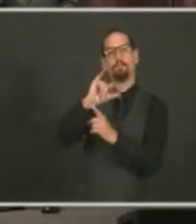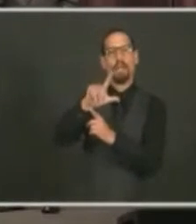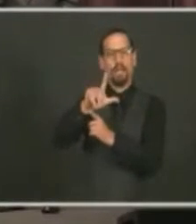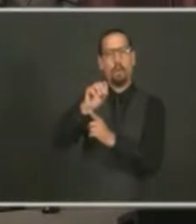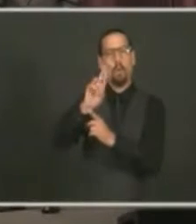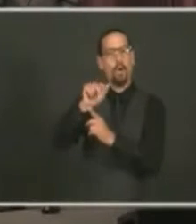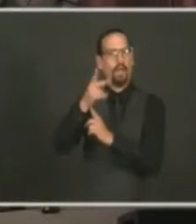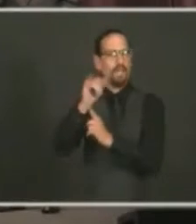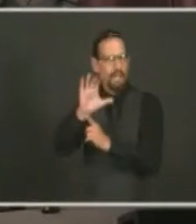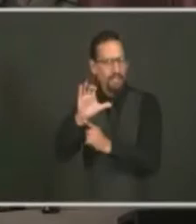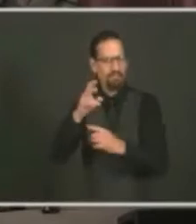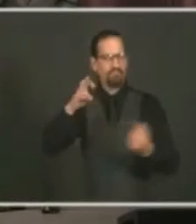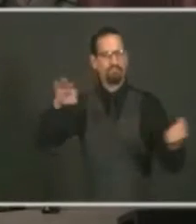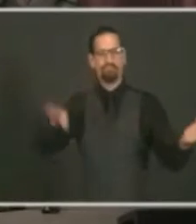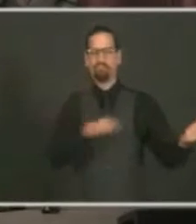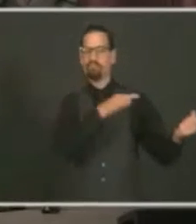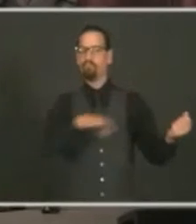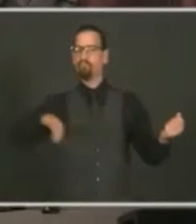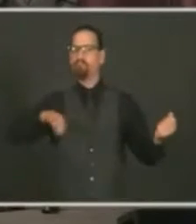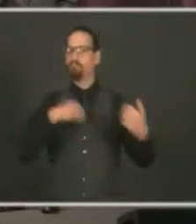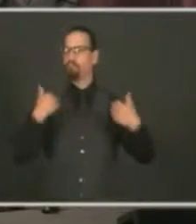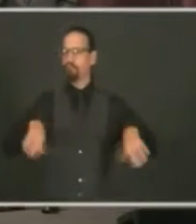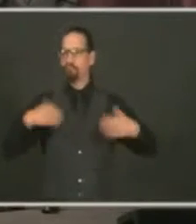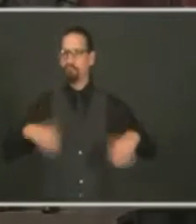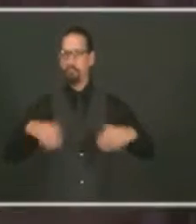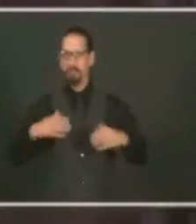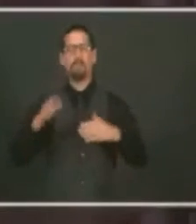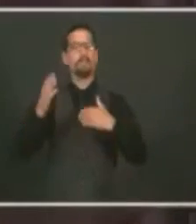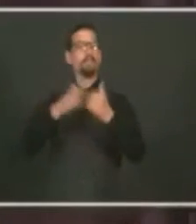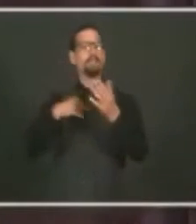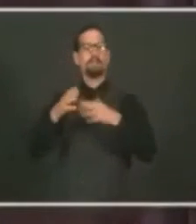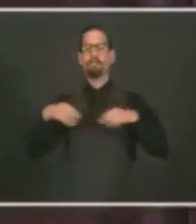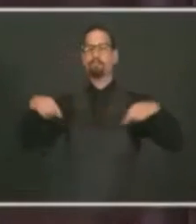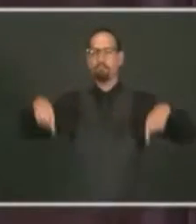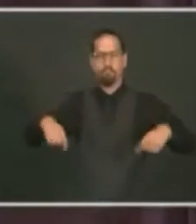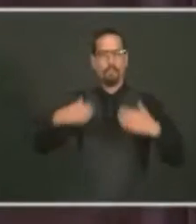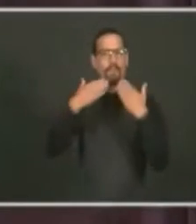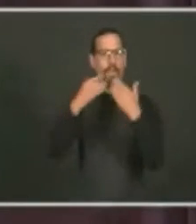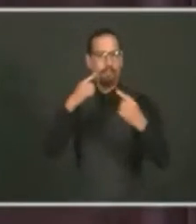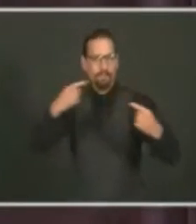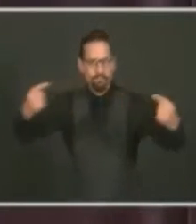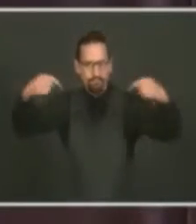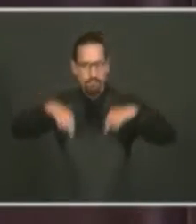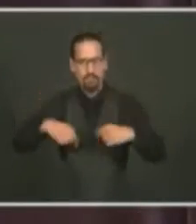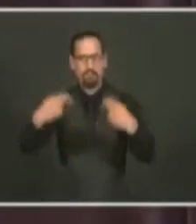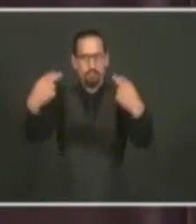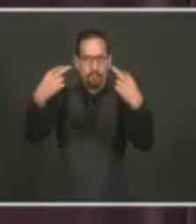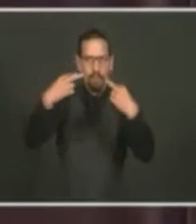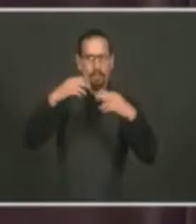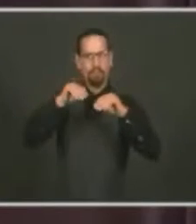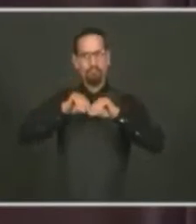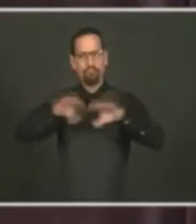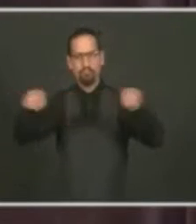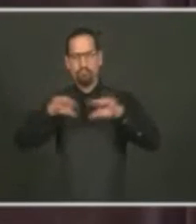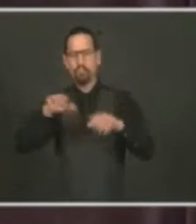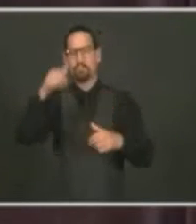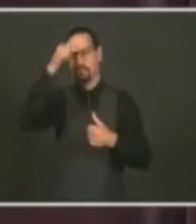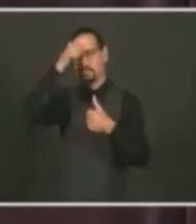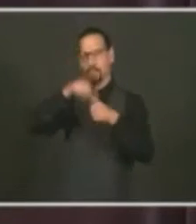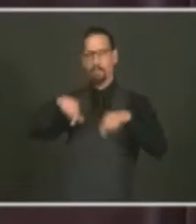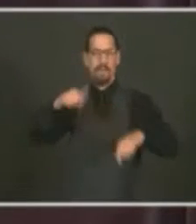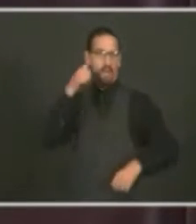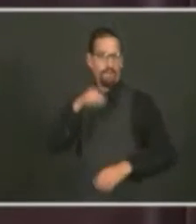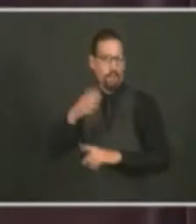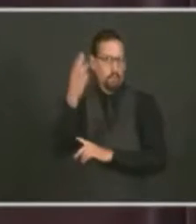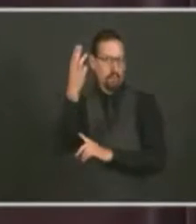in to our Wednesday briefings. As a reminder, we'll be here every Wednesday at 1 o'clock. And